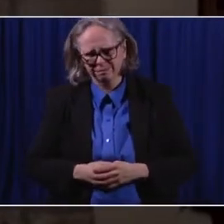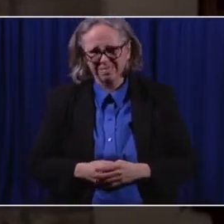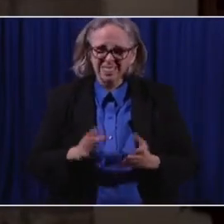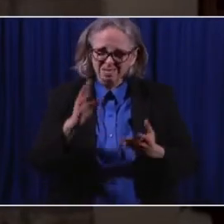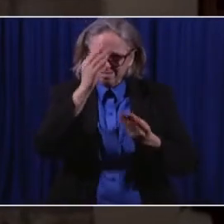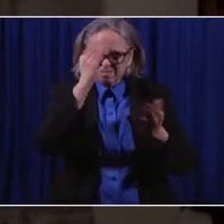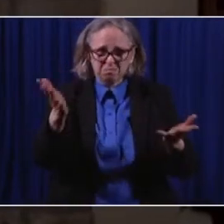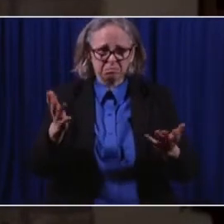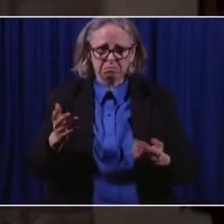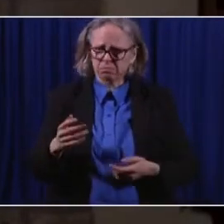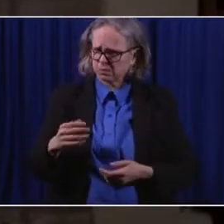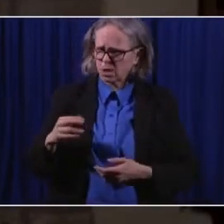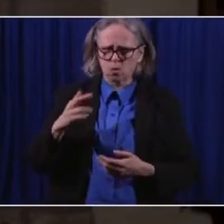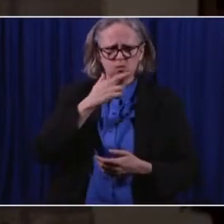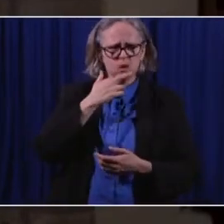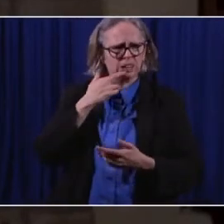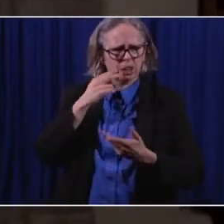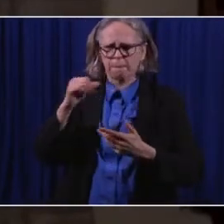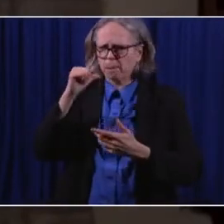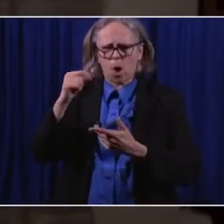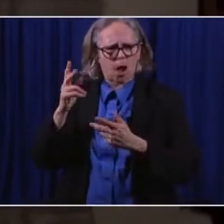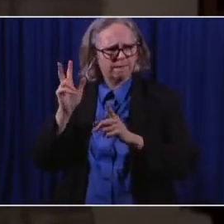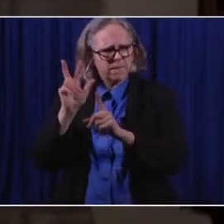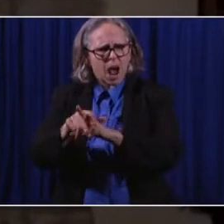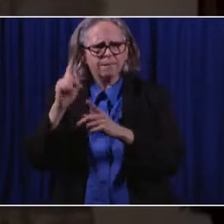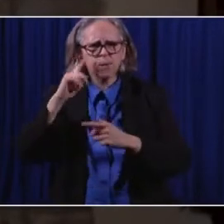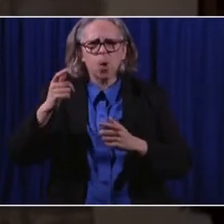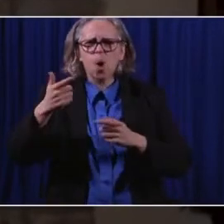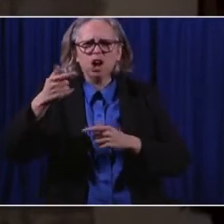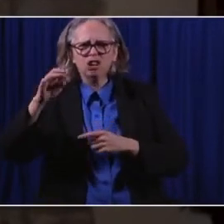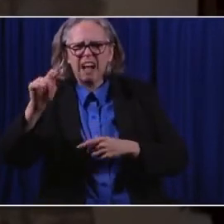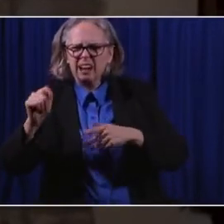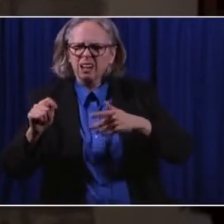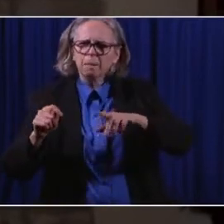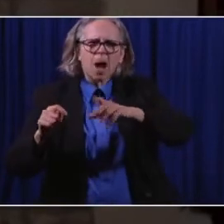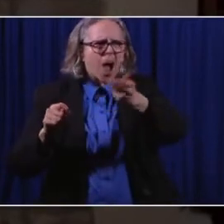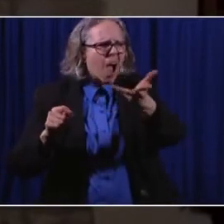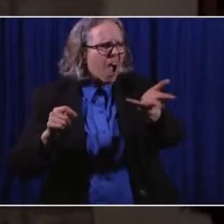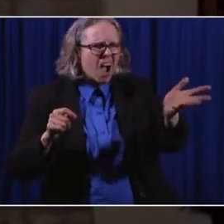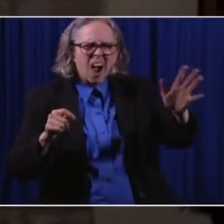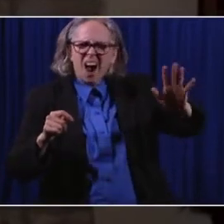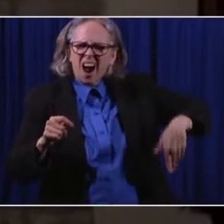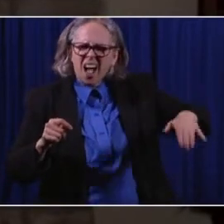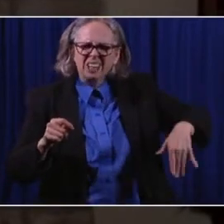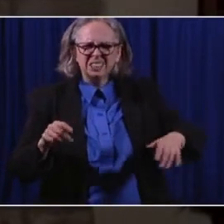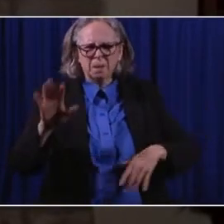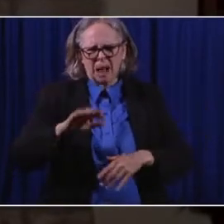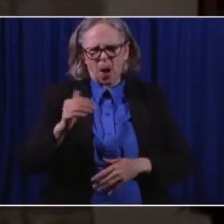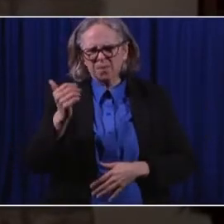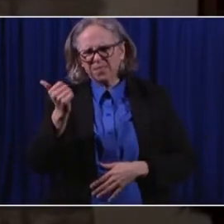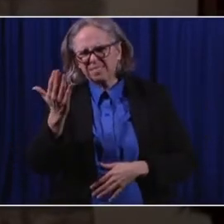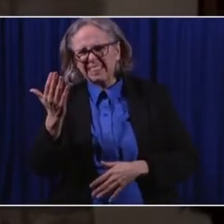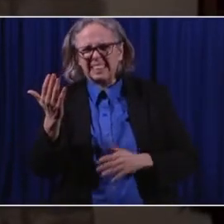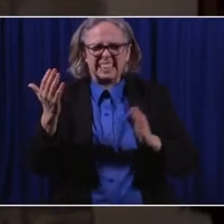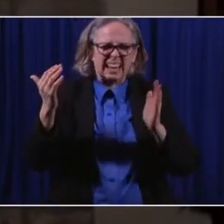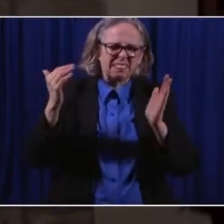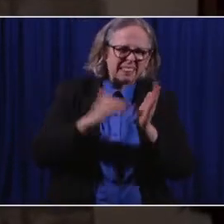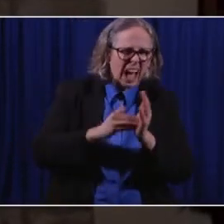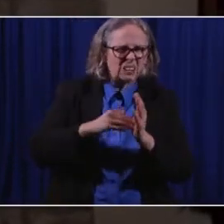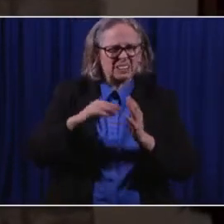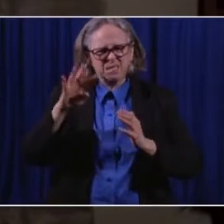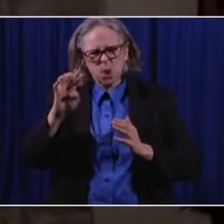not to do so. There are approximately 15,400 on-premise liquor permits in the state eligible for assistance. Of